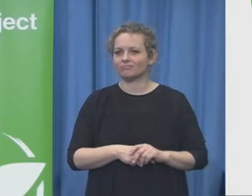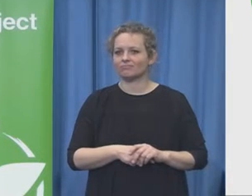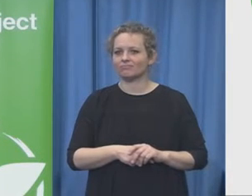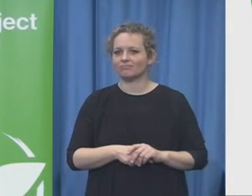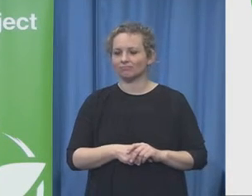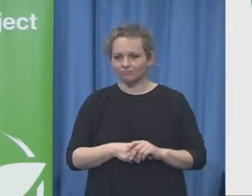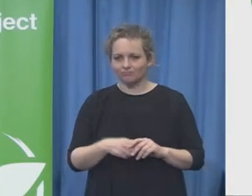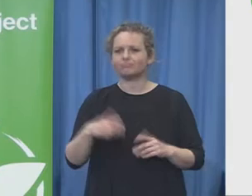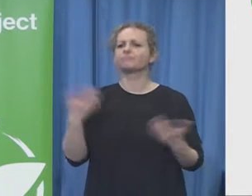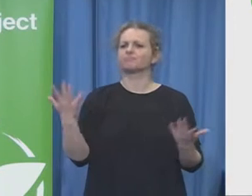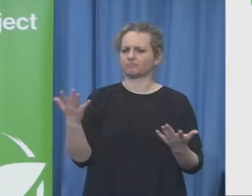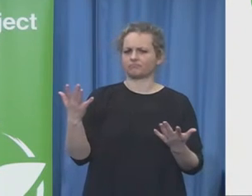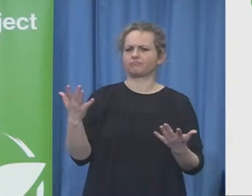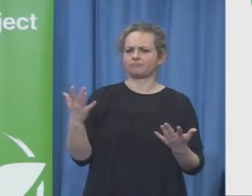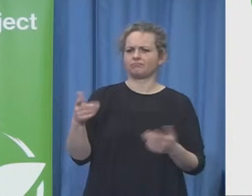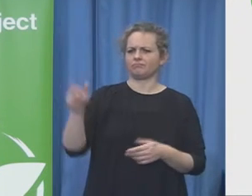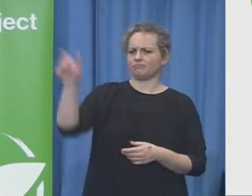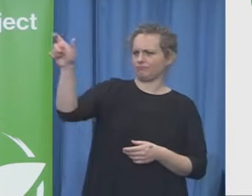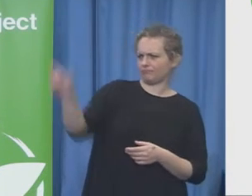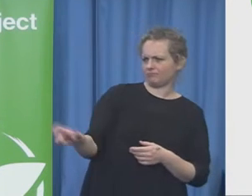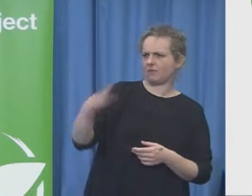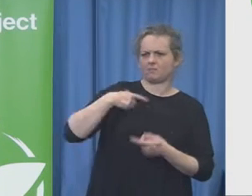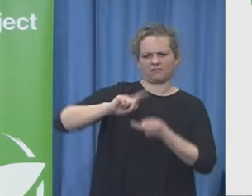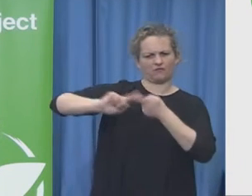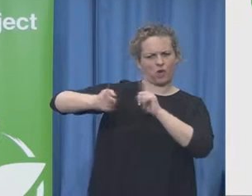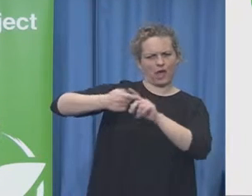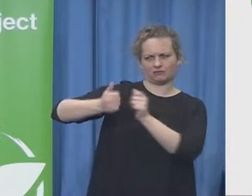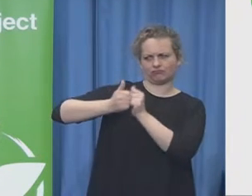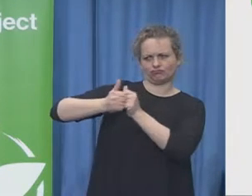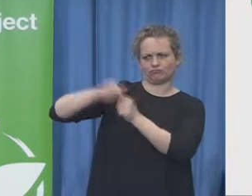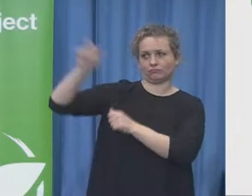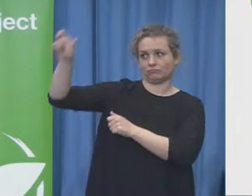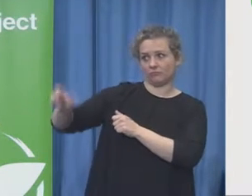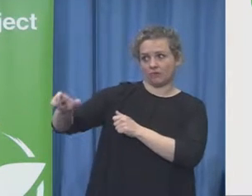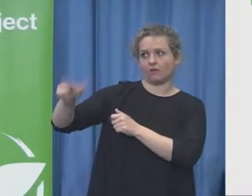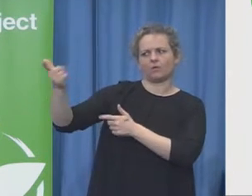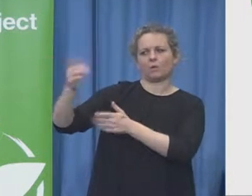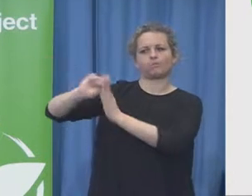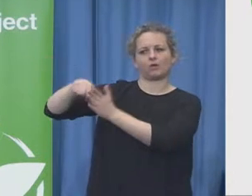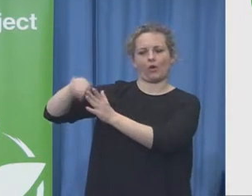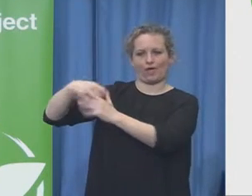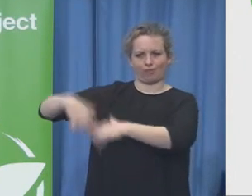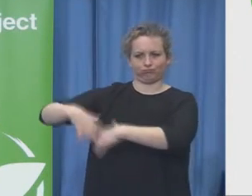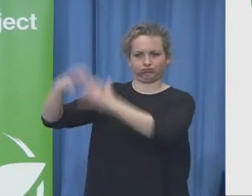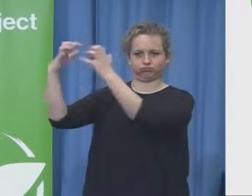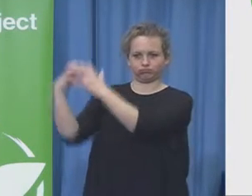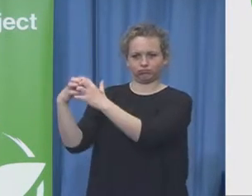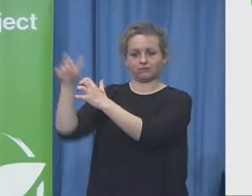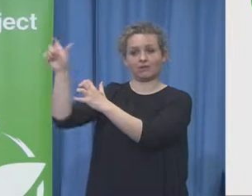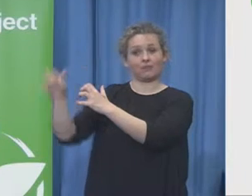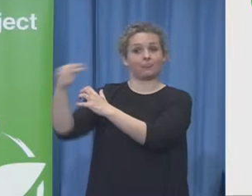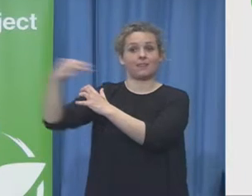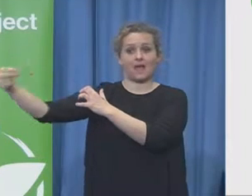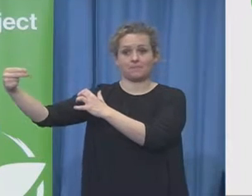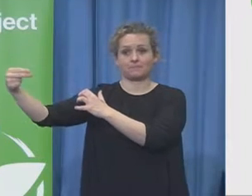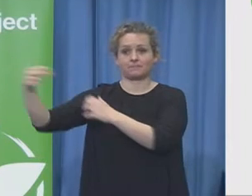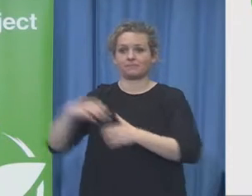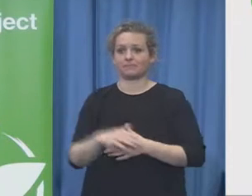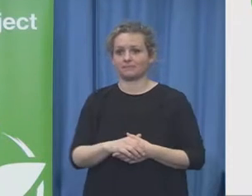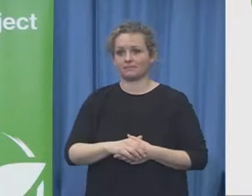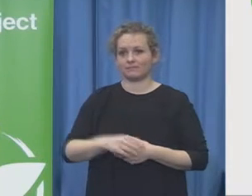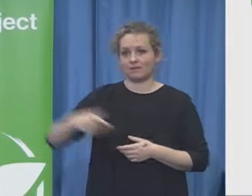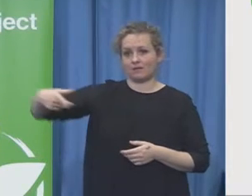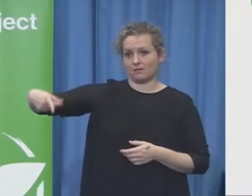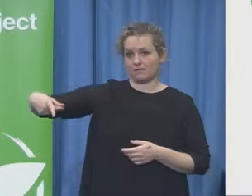set up this project, which actually is a co-creation project between Ashoka, SLN,